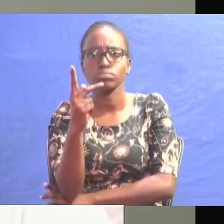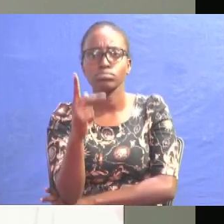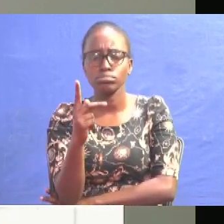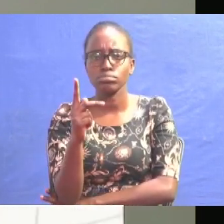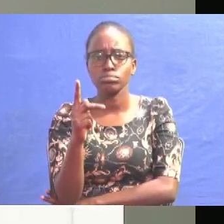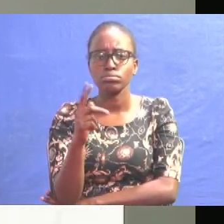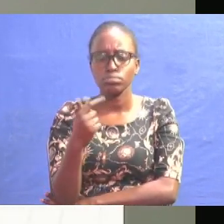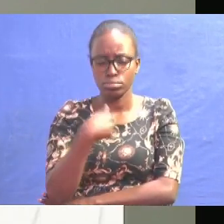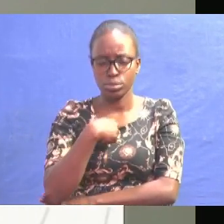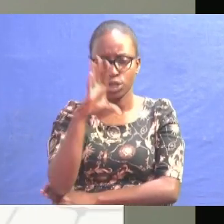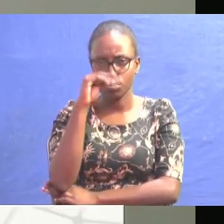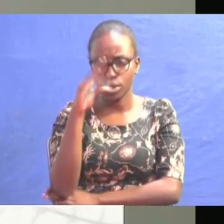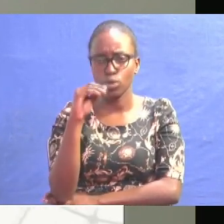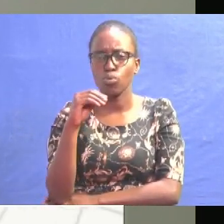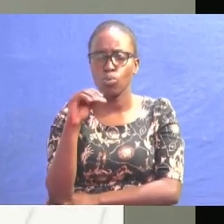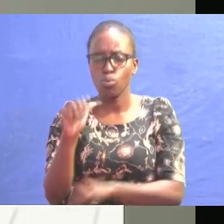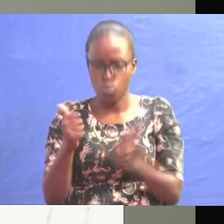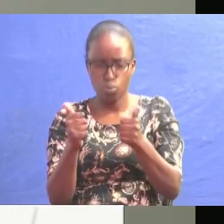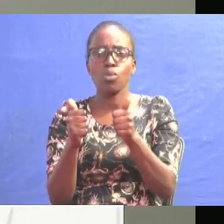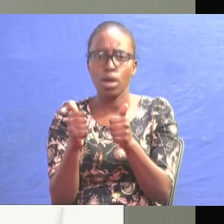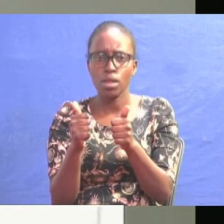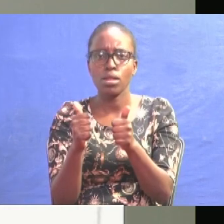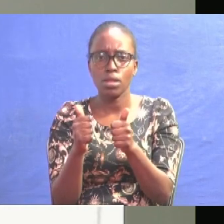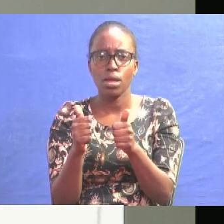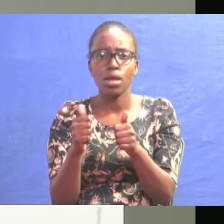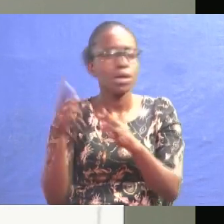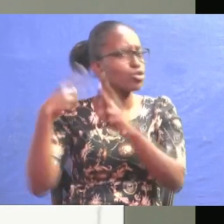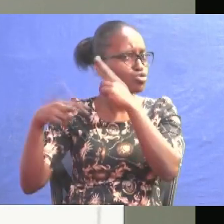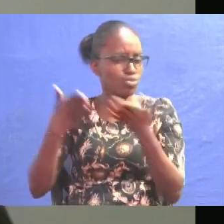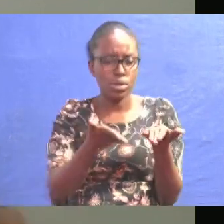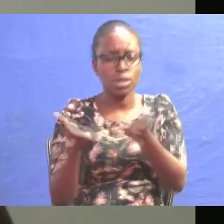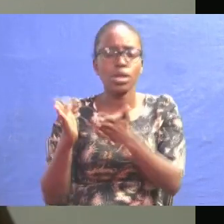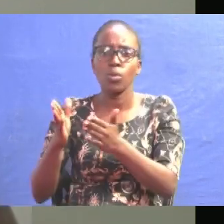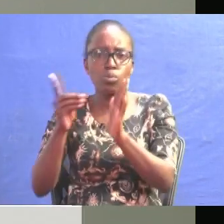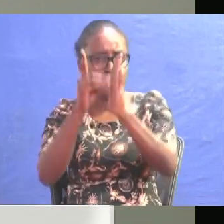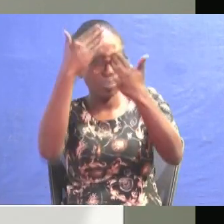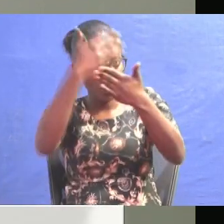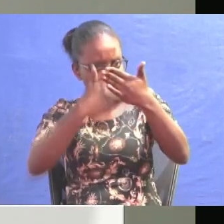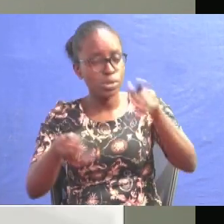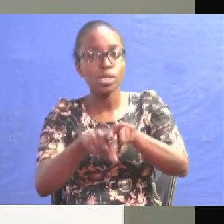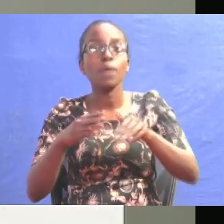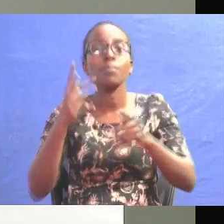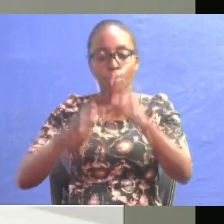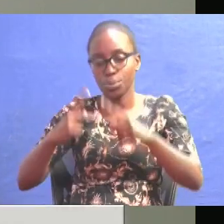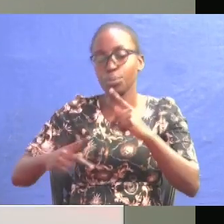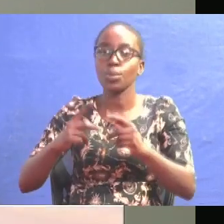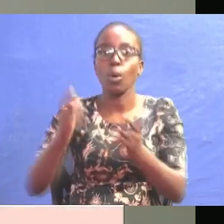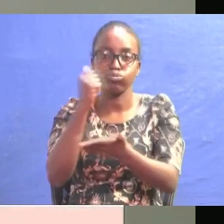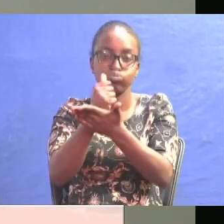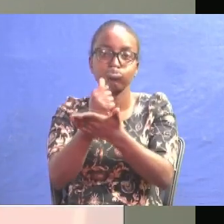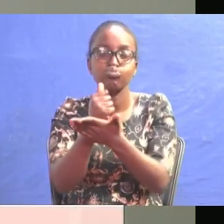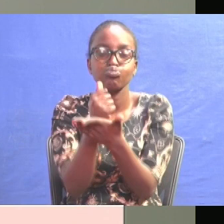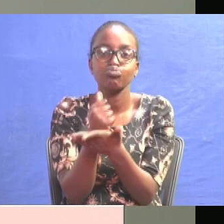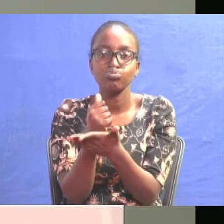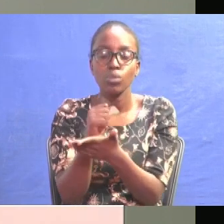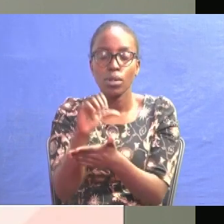an angle that it is there in history, it's there in document, it's something that people can make approval for. The other thing,